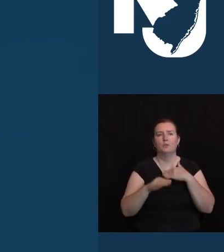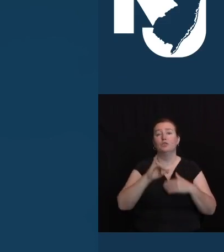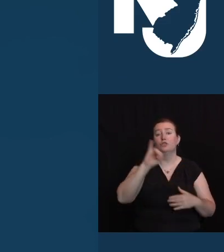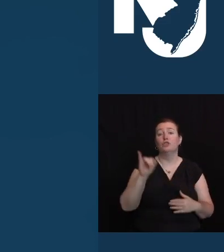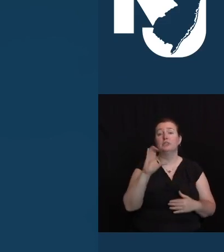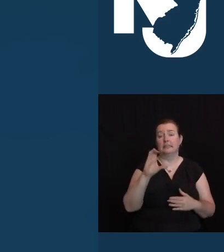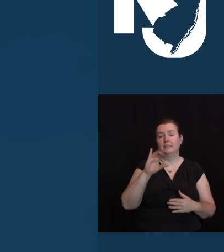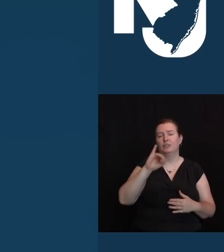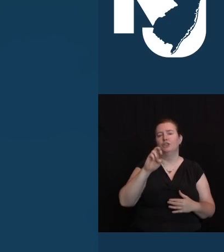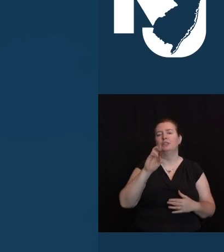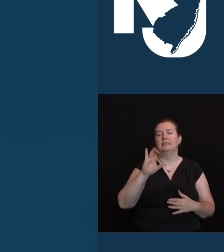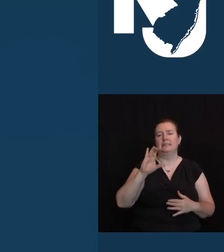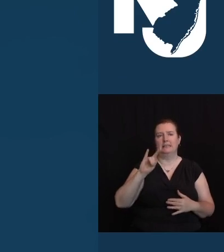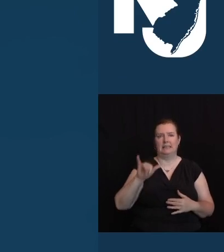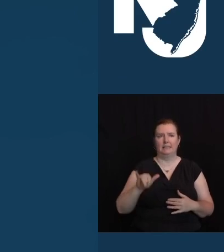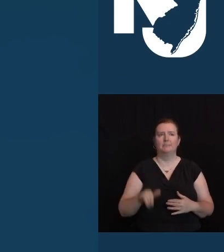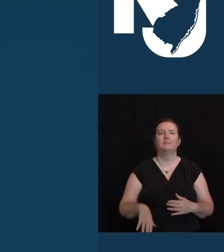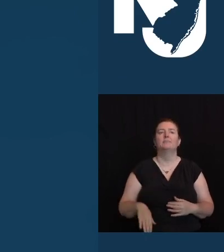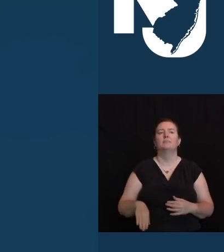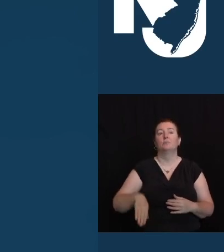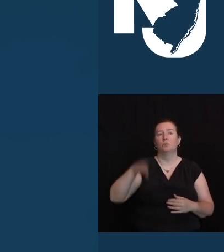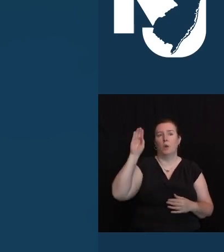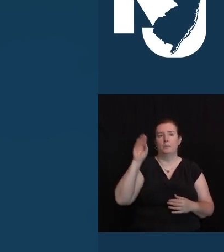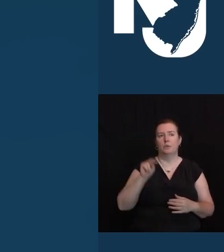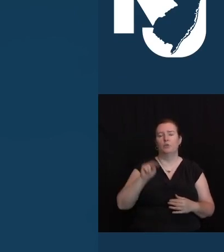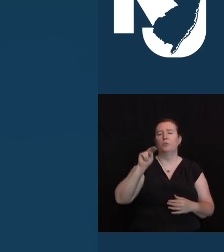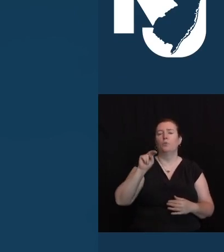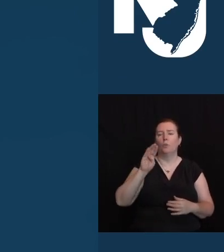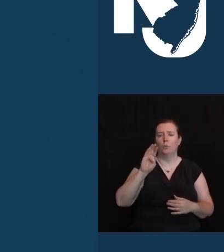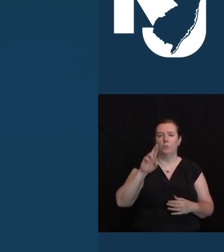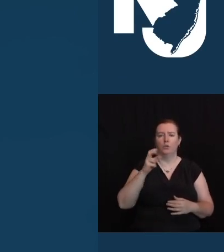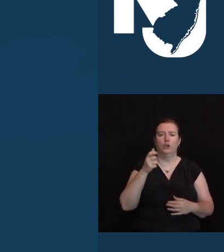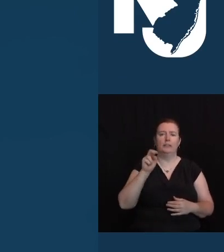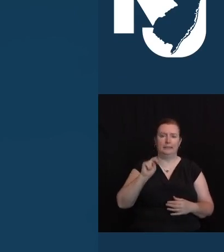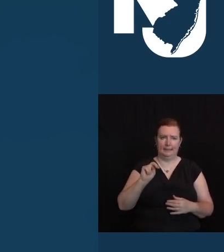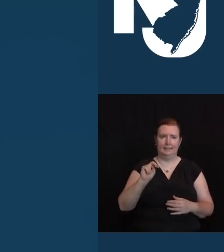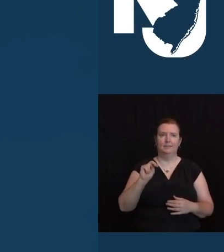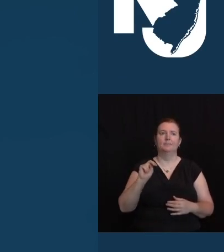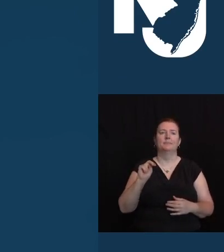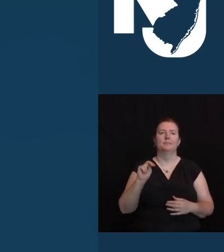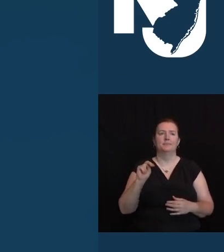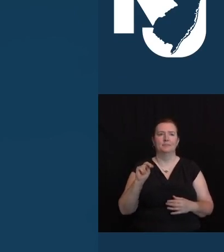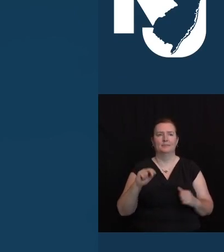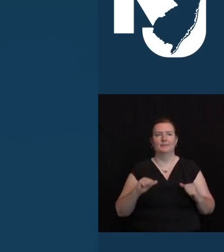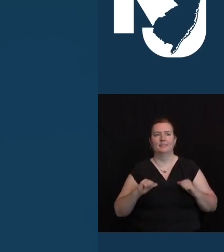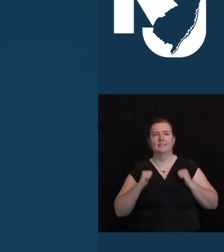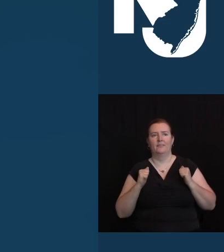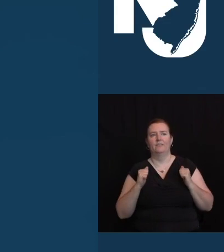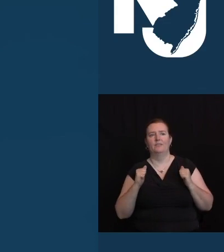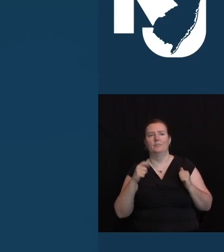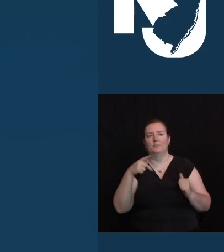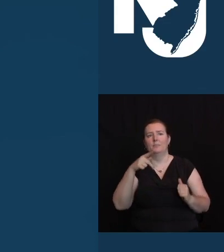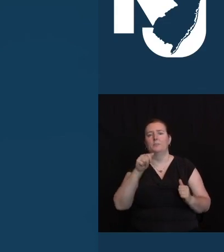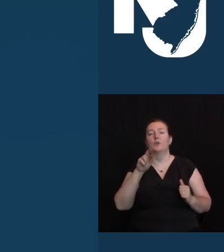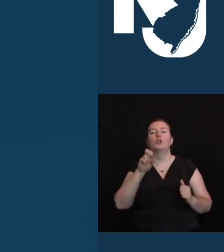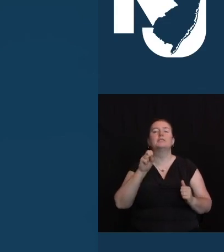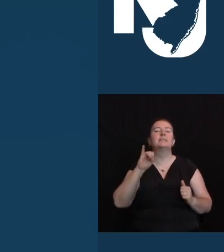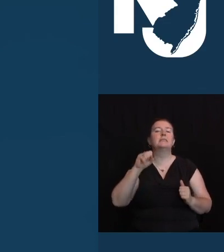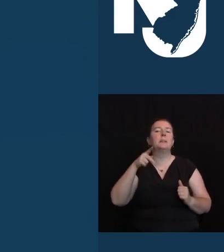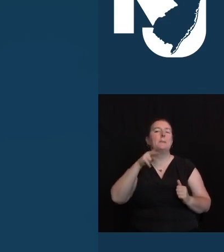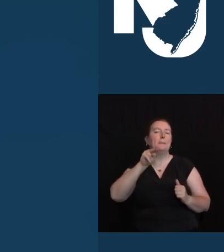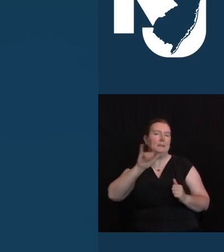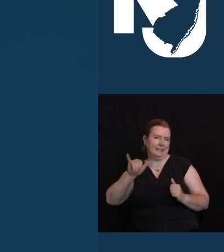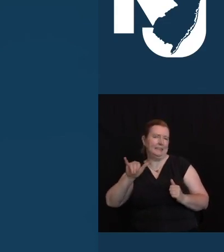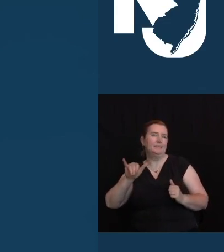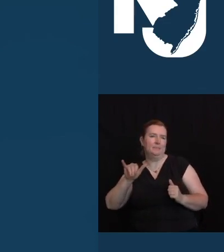Rockaway and Parsippany. Marty was a graduate of Fairleigh Dickinson University, earning a degree in accounting. He became a certified